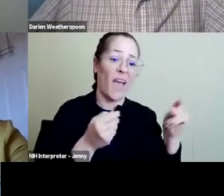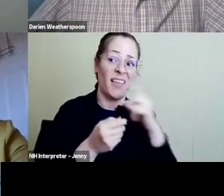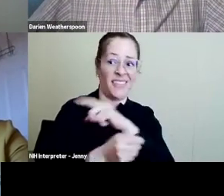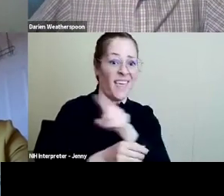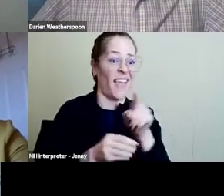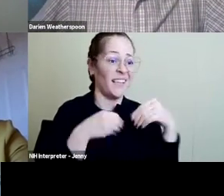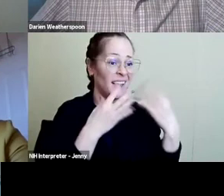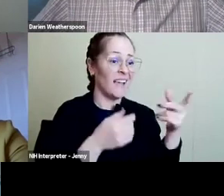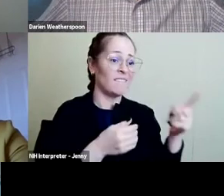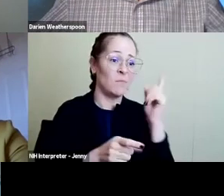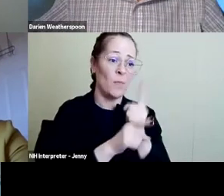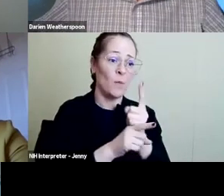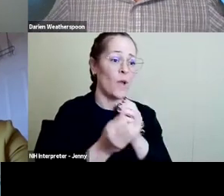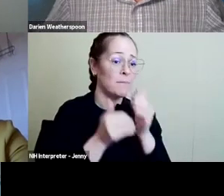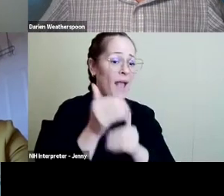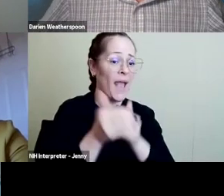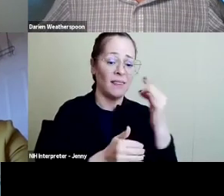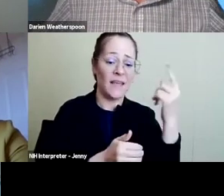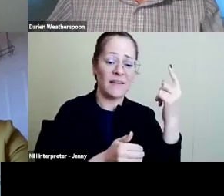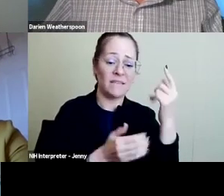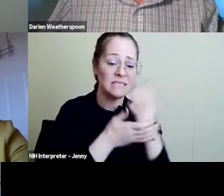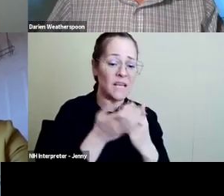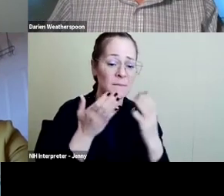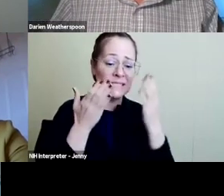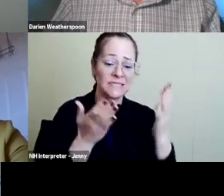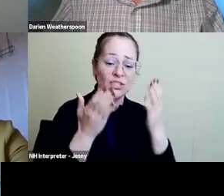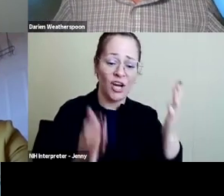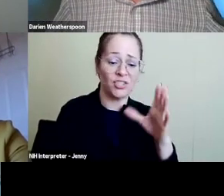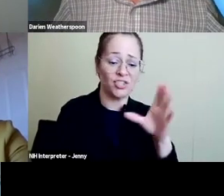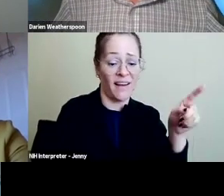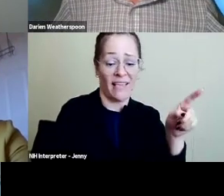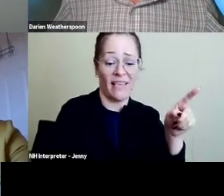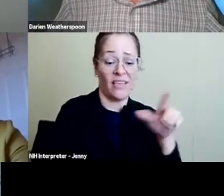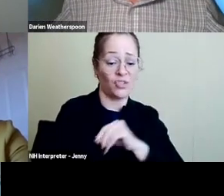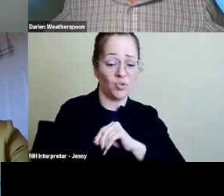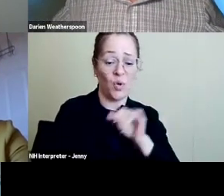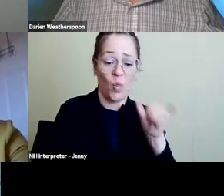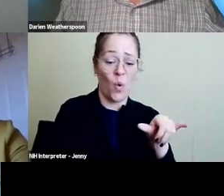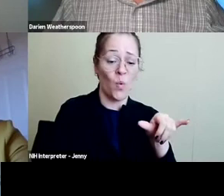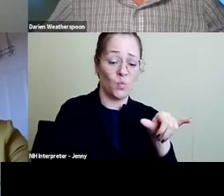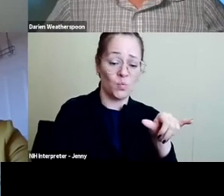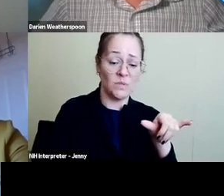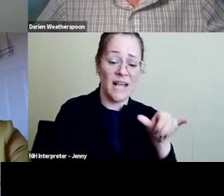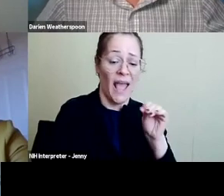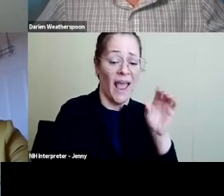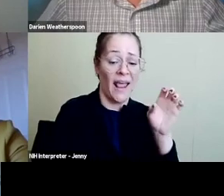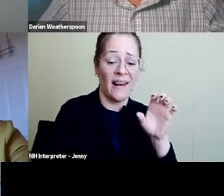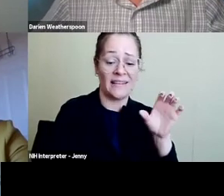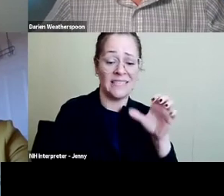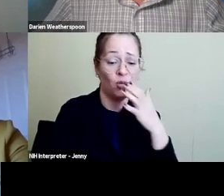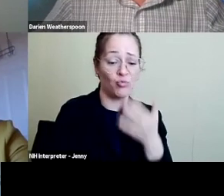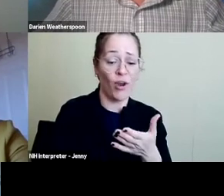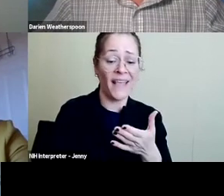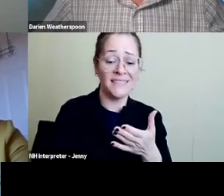you know, a path of, you know, some suggestions, and he took those and did great. I think that, you know, they